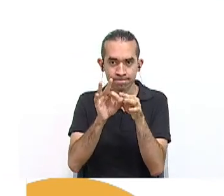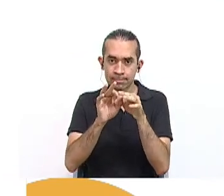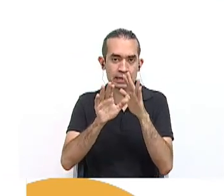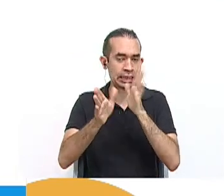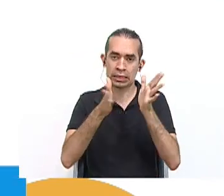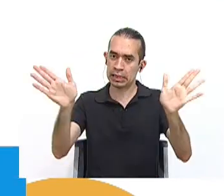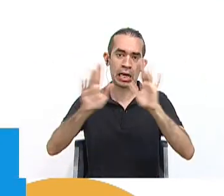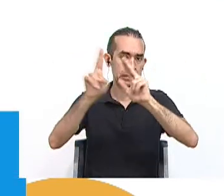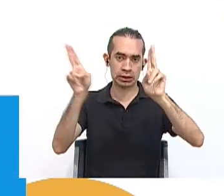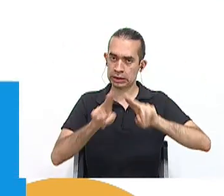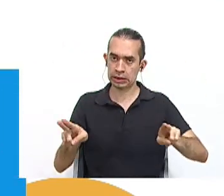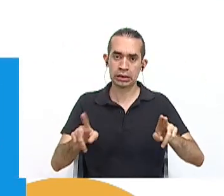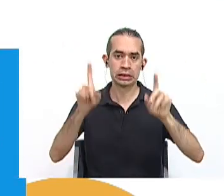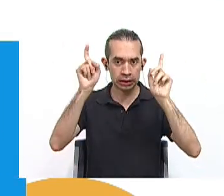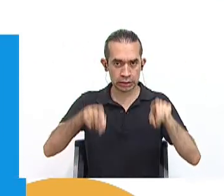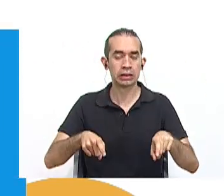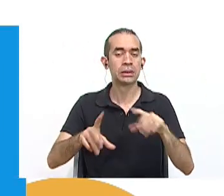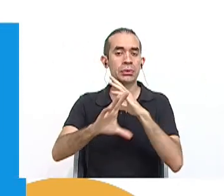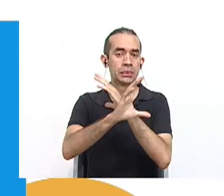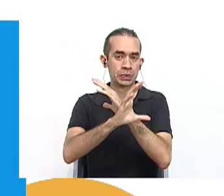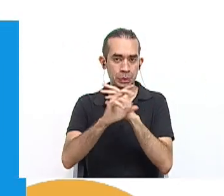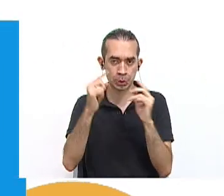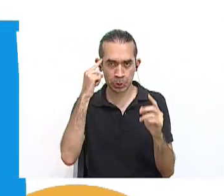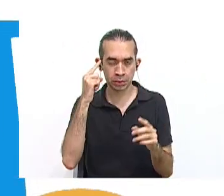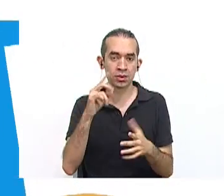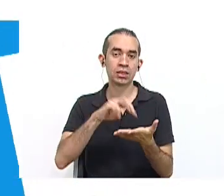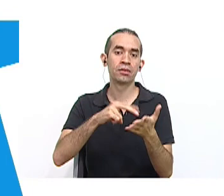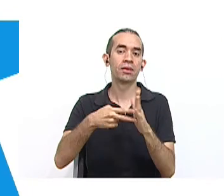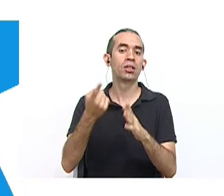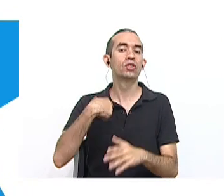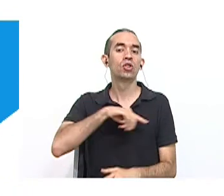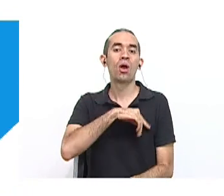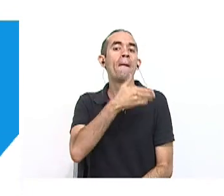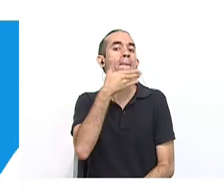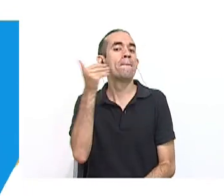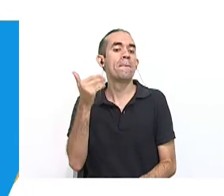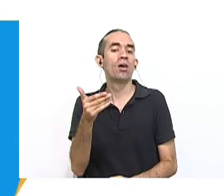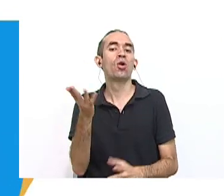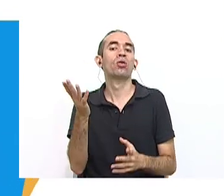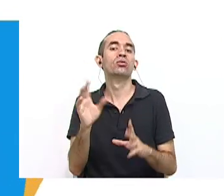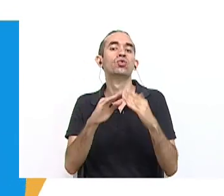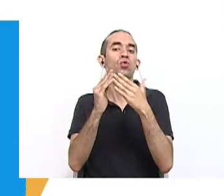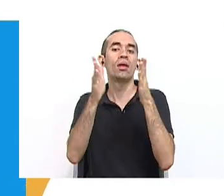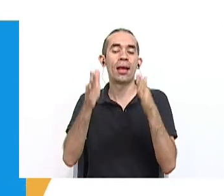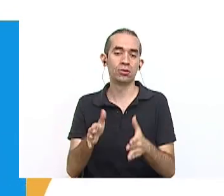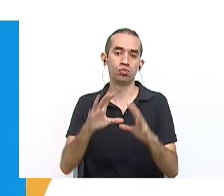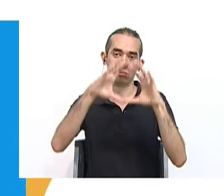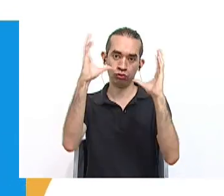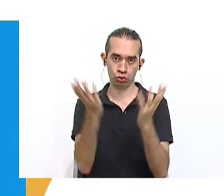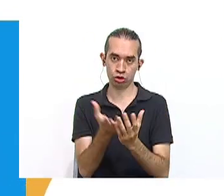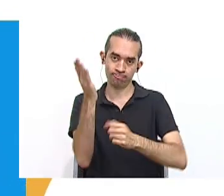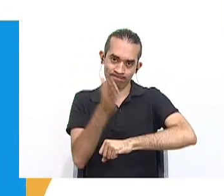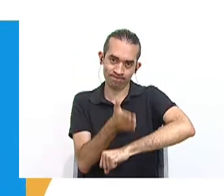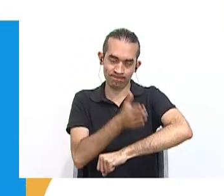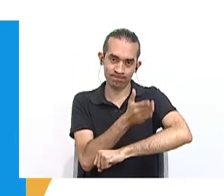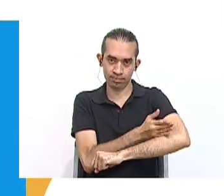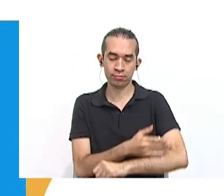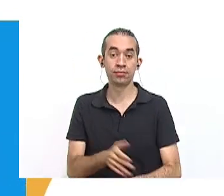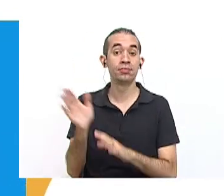general, and that will help us be better citizens of the world. So I think it's time for us to begin